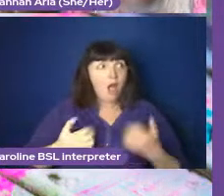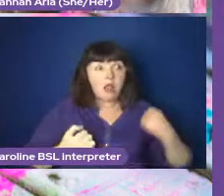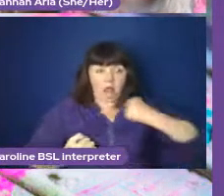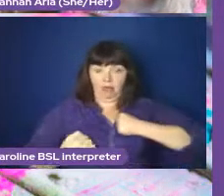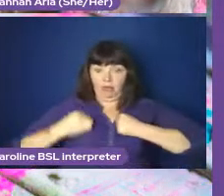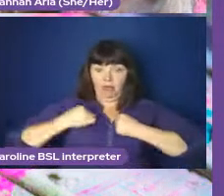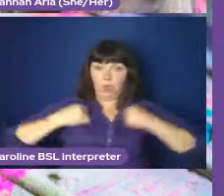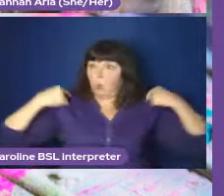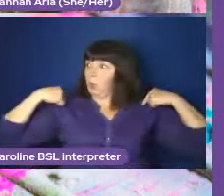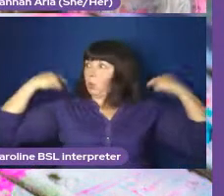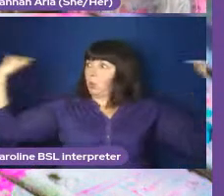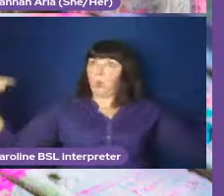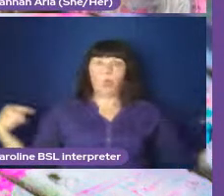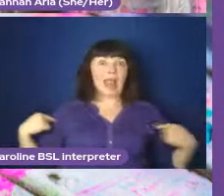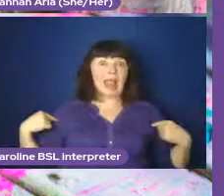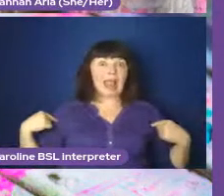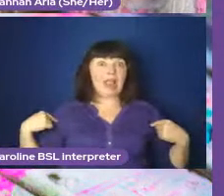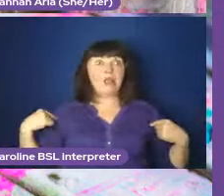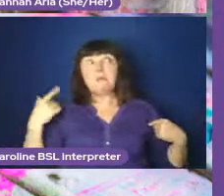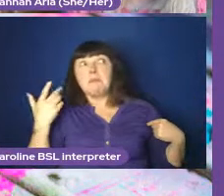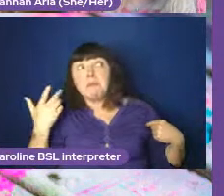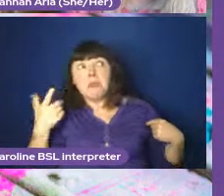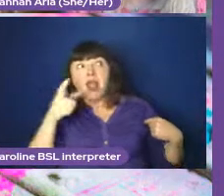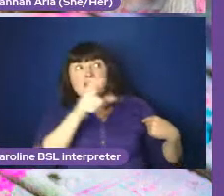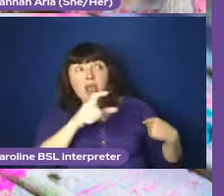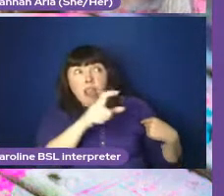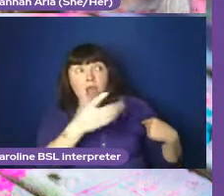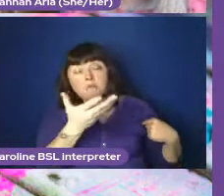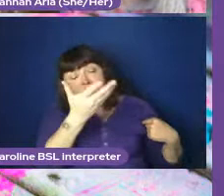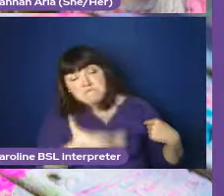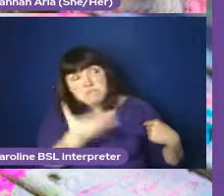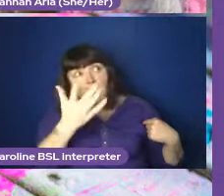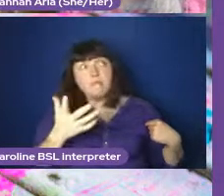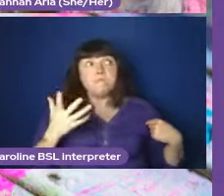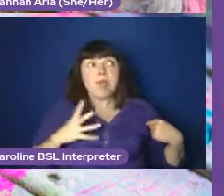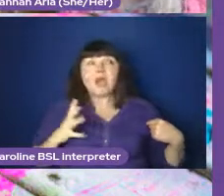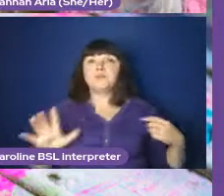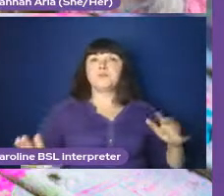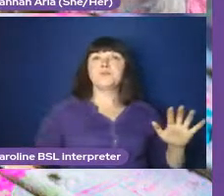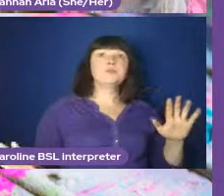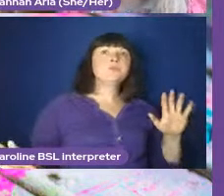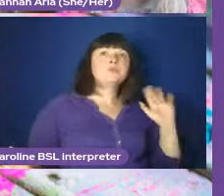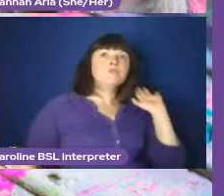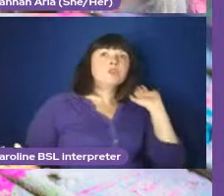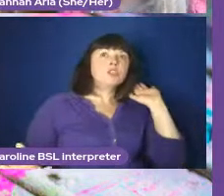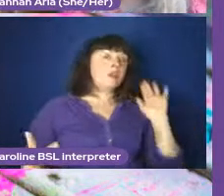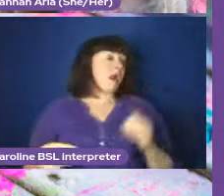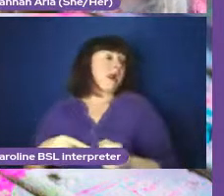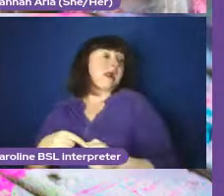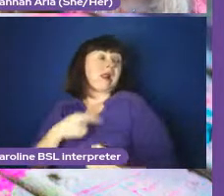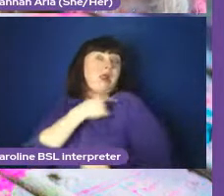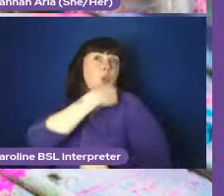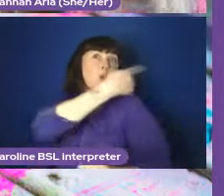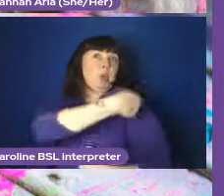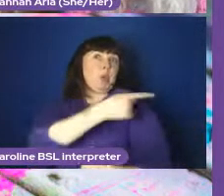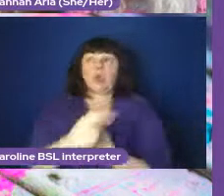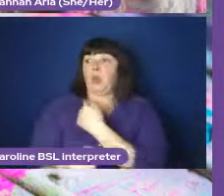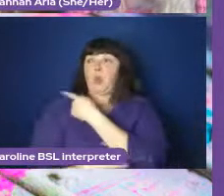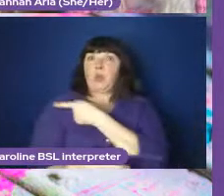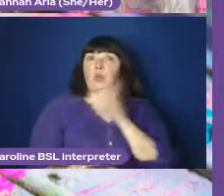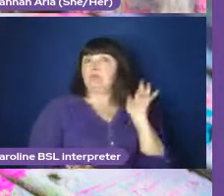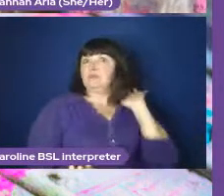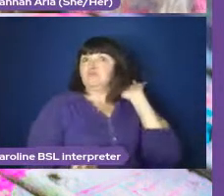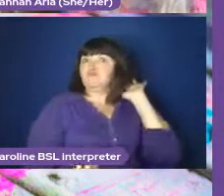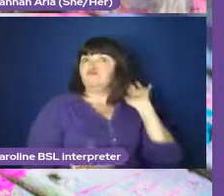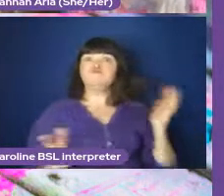give me colour preferences, but you may be obliged to do a photo shoot wearing them just so I can show everybody. I'd like